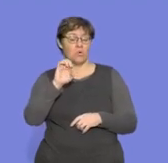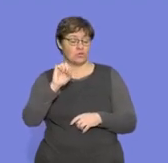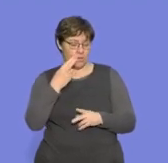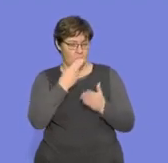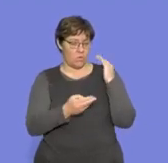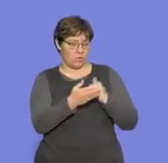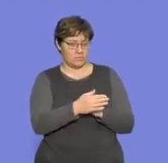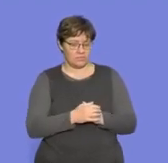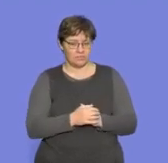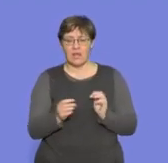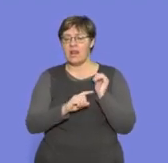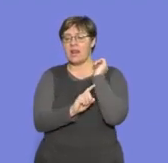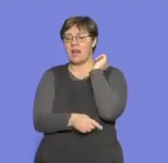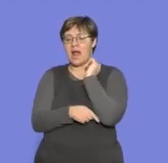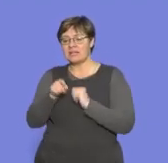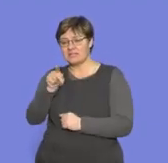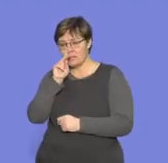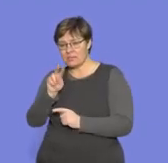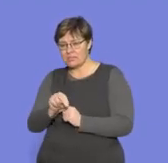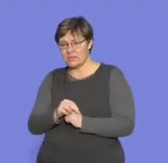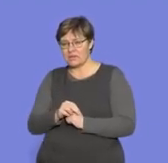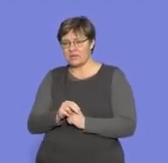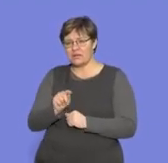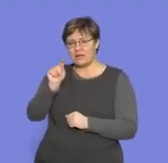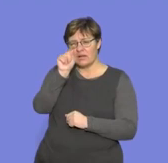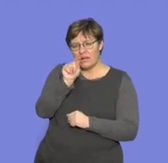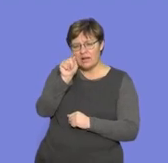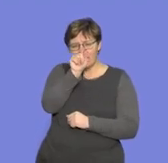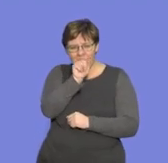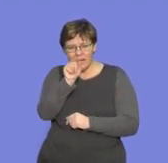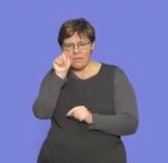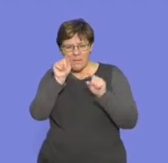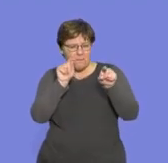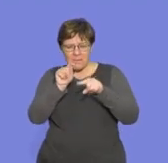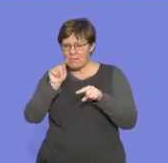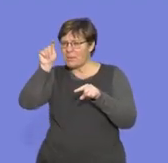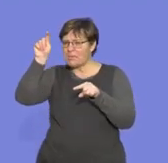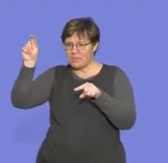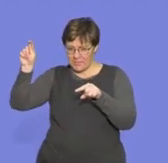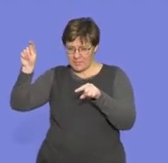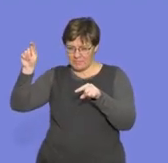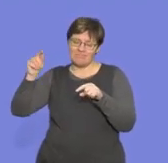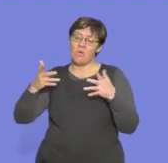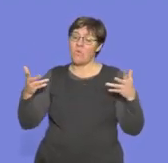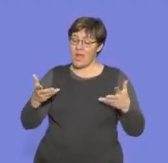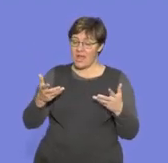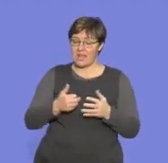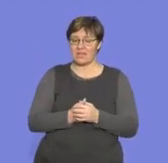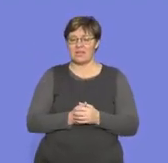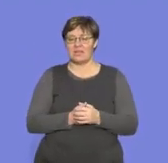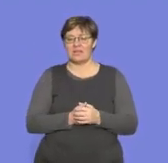the last biome that we're going to would be the Thickets, and these are sprinkled along parts of you can